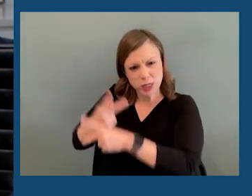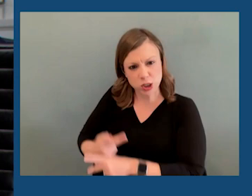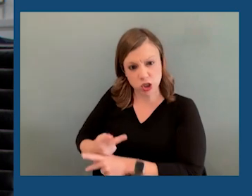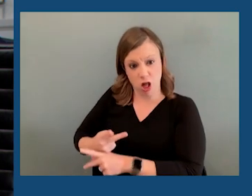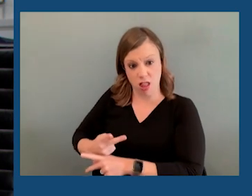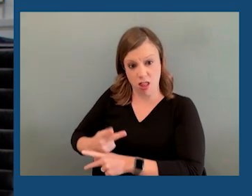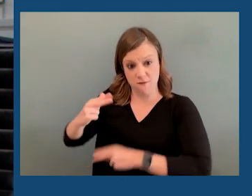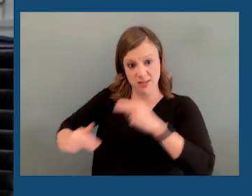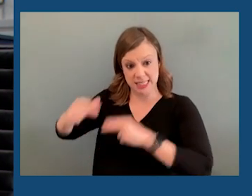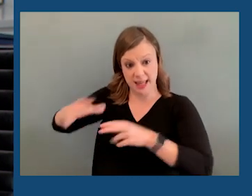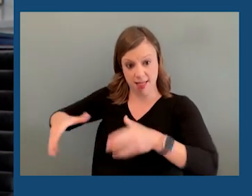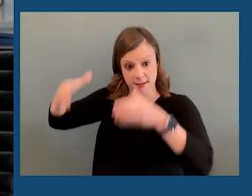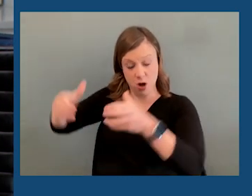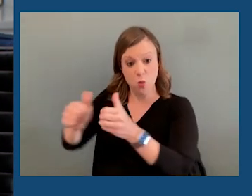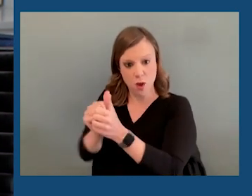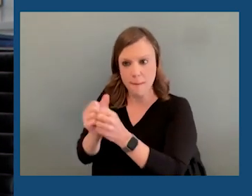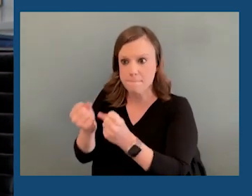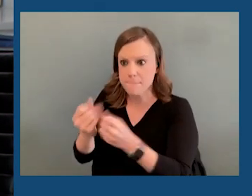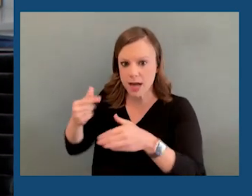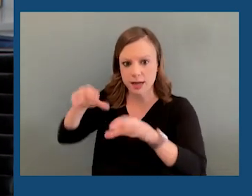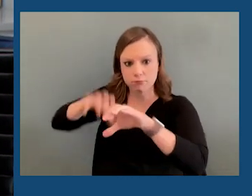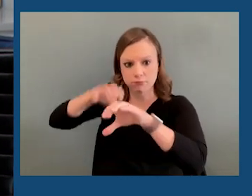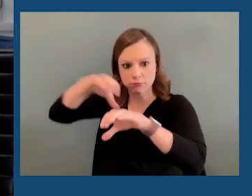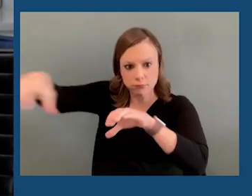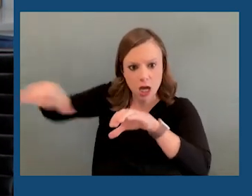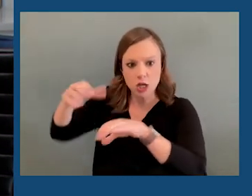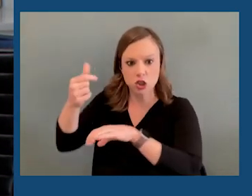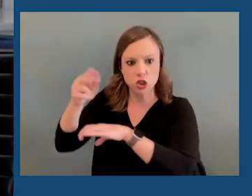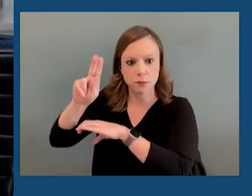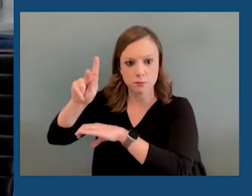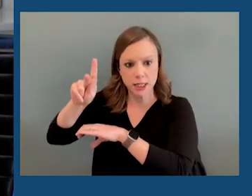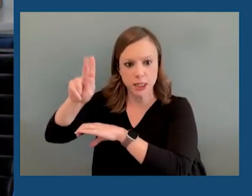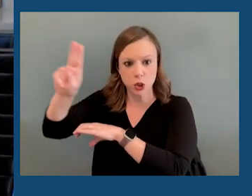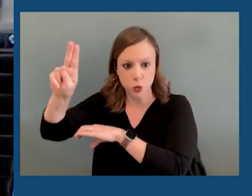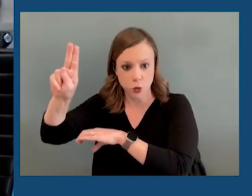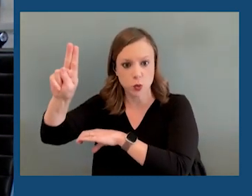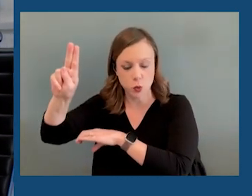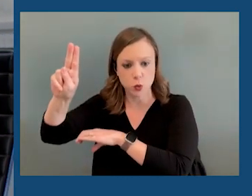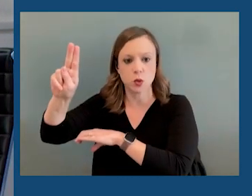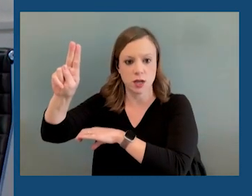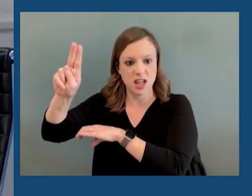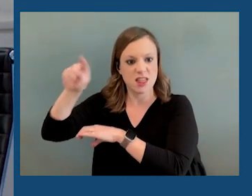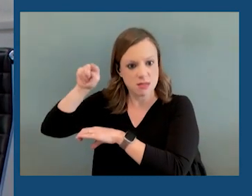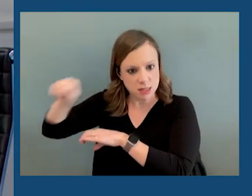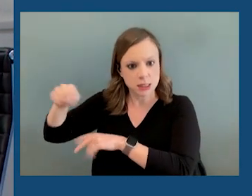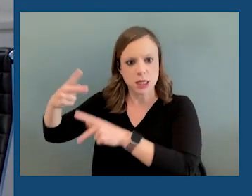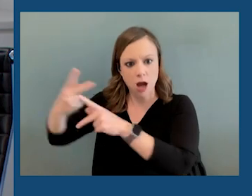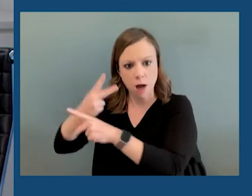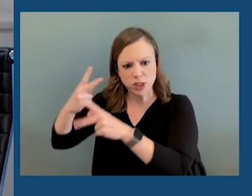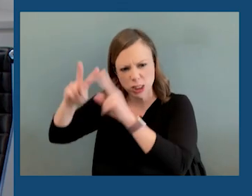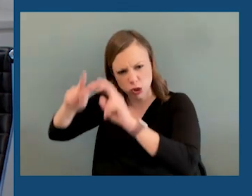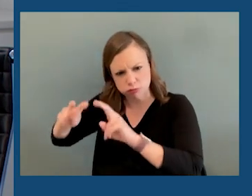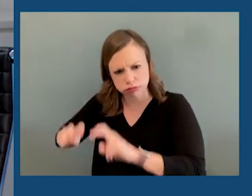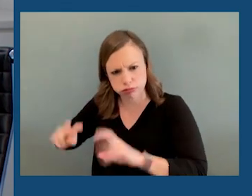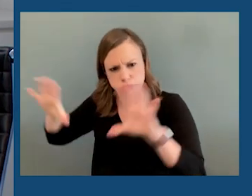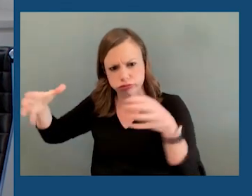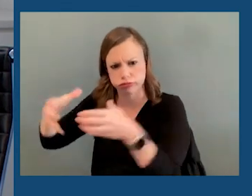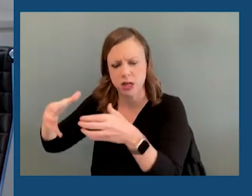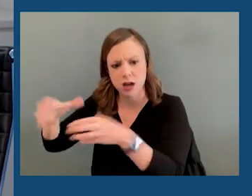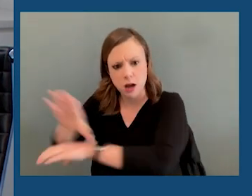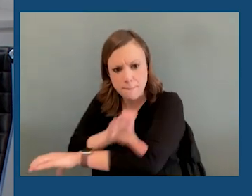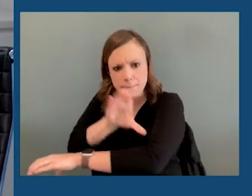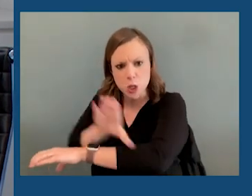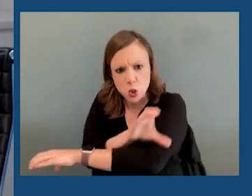of GPUs. And this kind of computational facility is one facility that